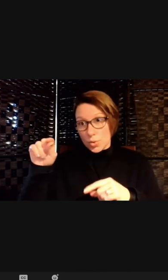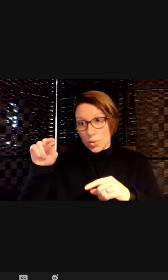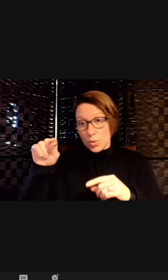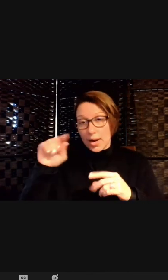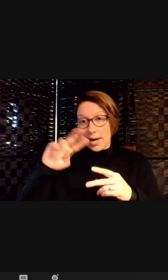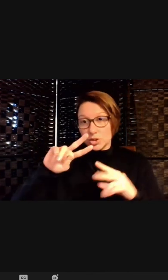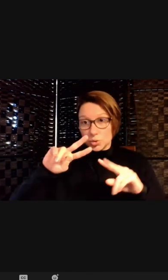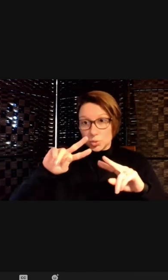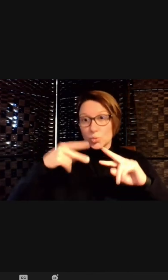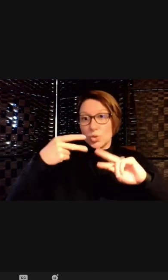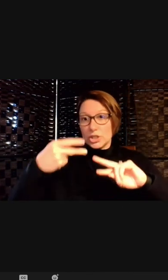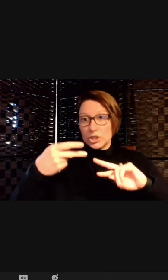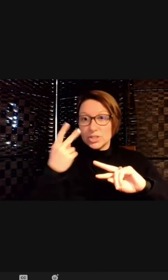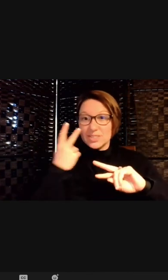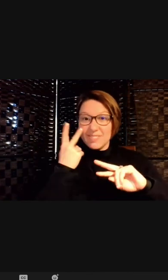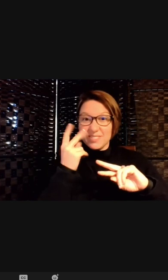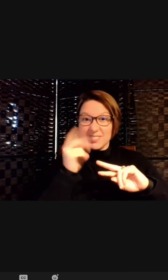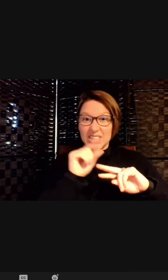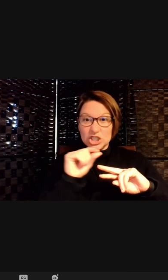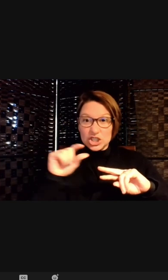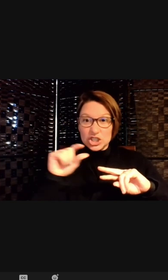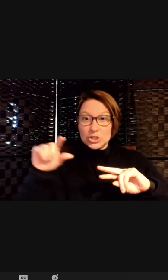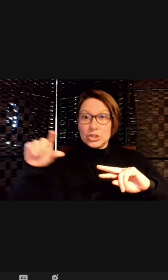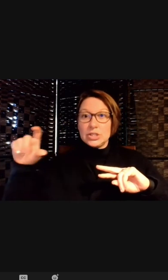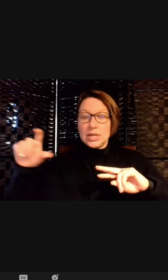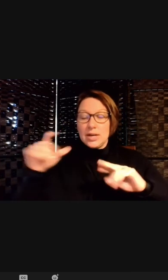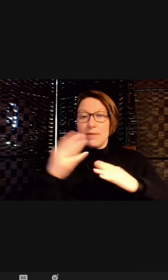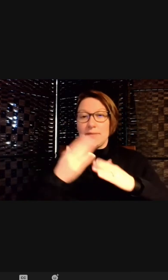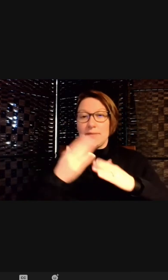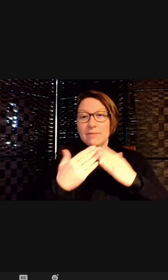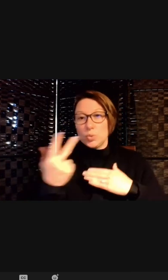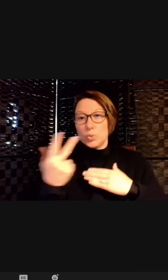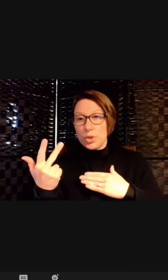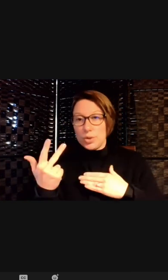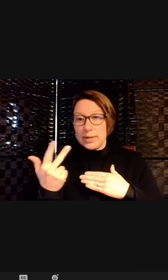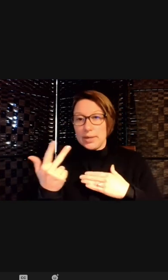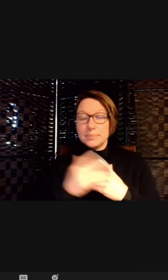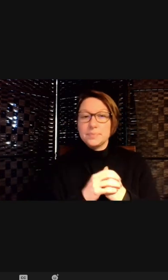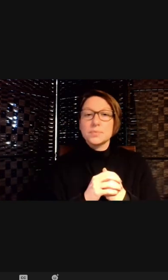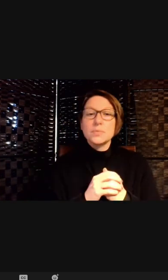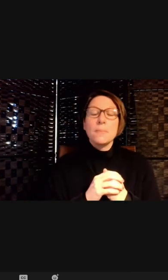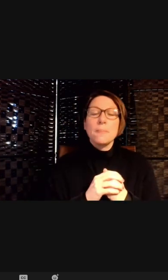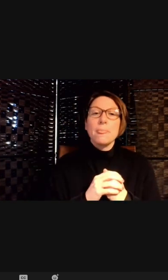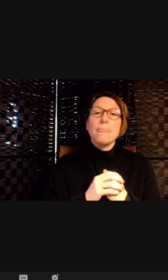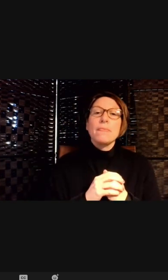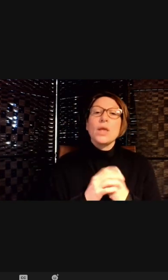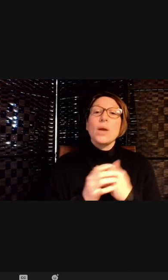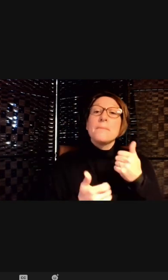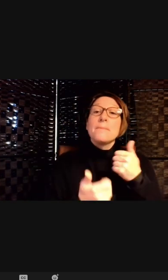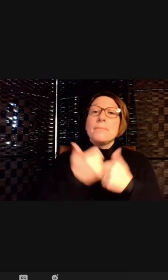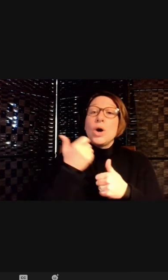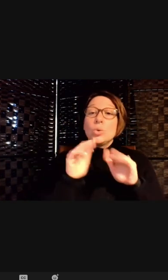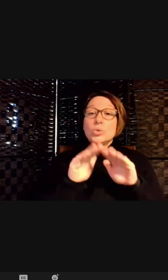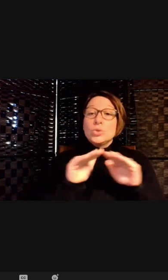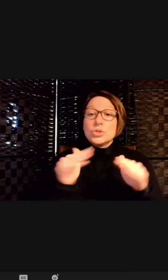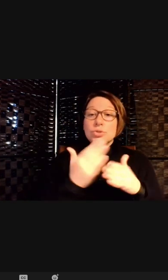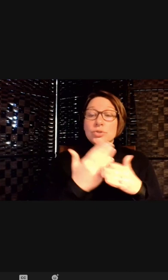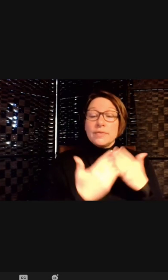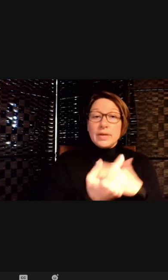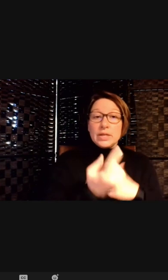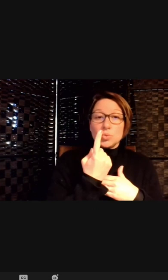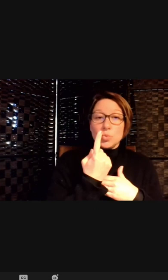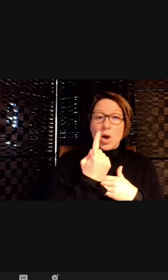vision access as you get into phase 2 and 3, right? So most children in phase 1